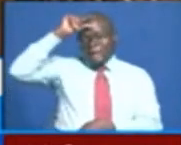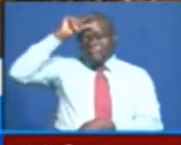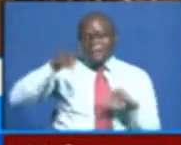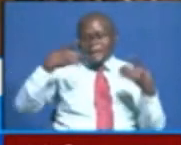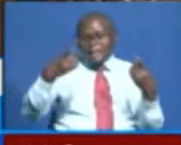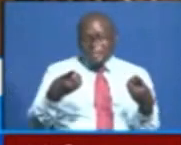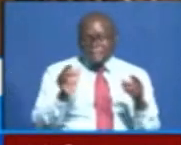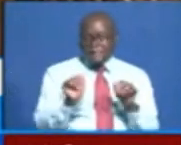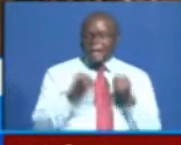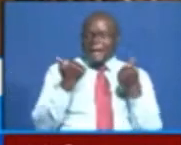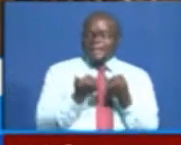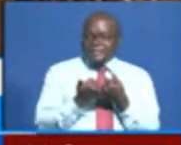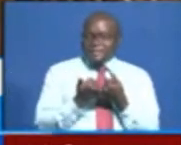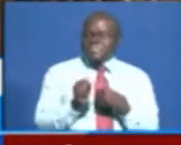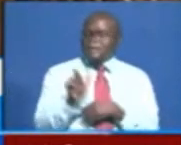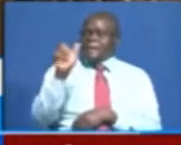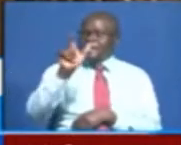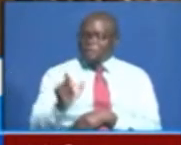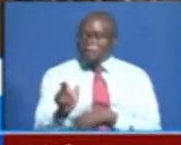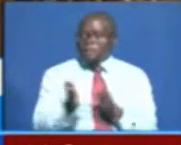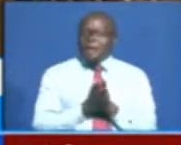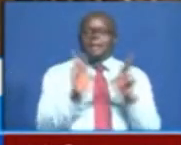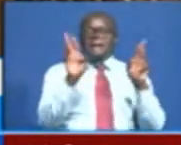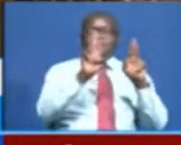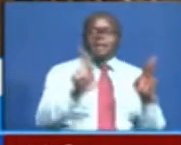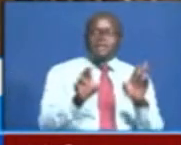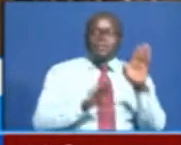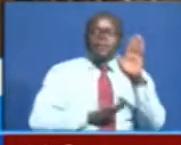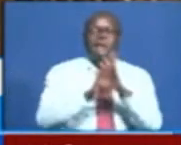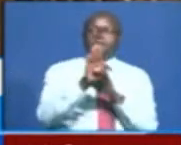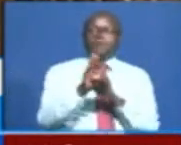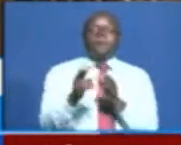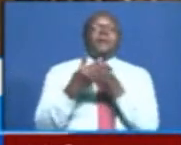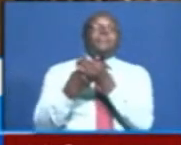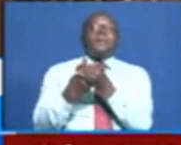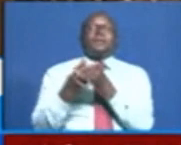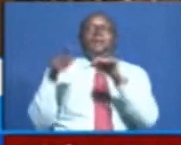agencies, regional and international development partners,